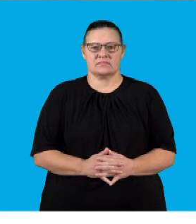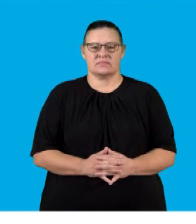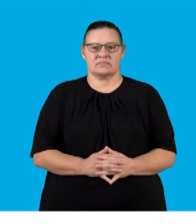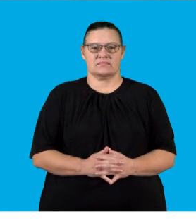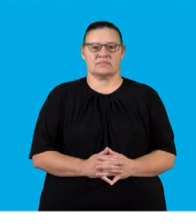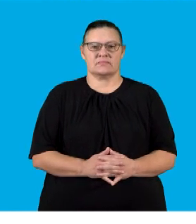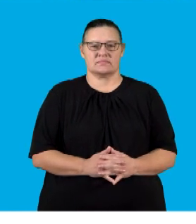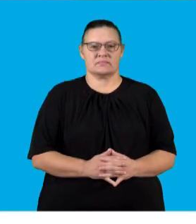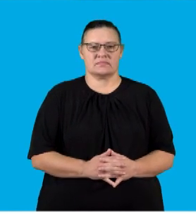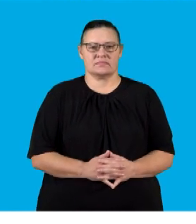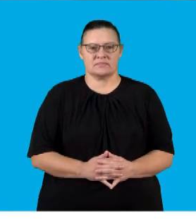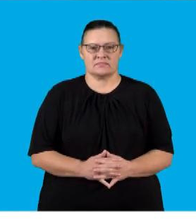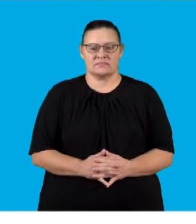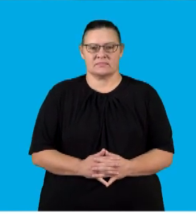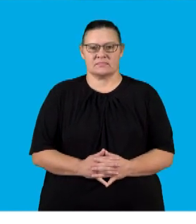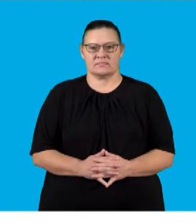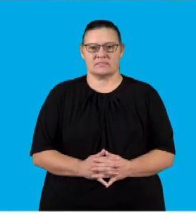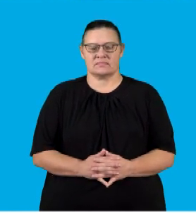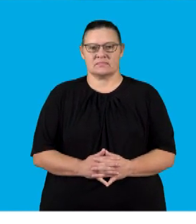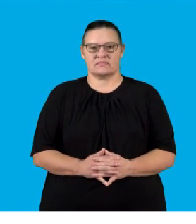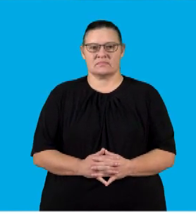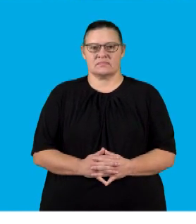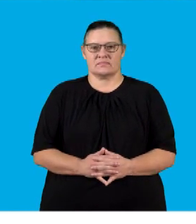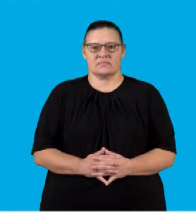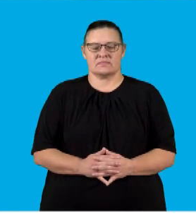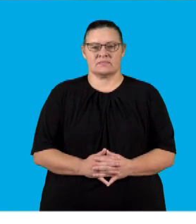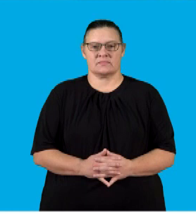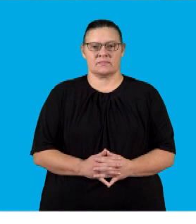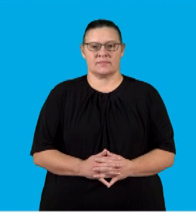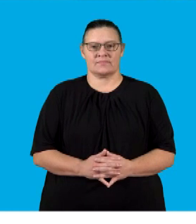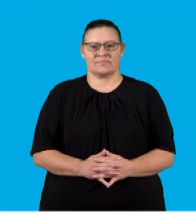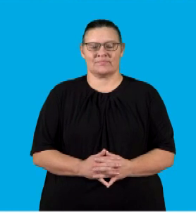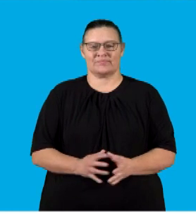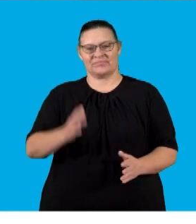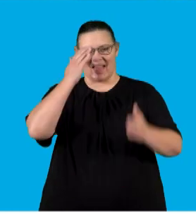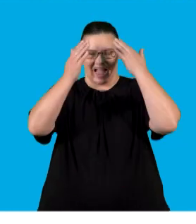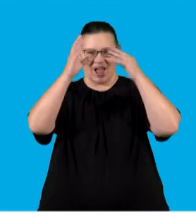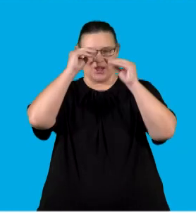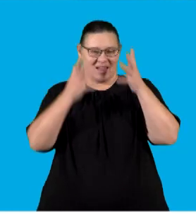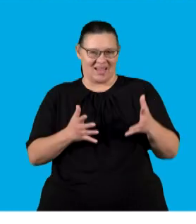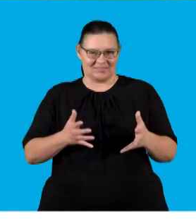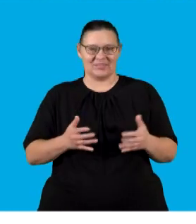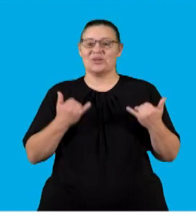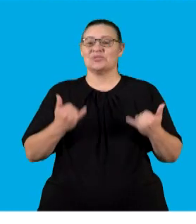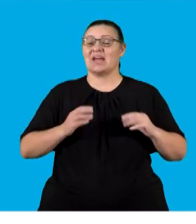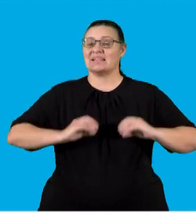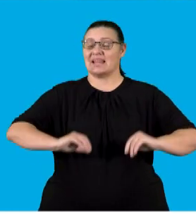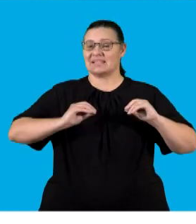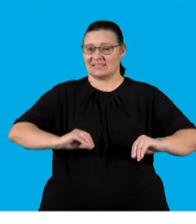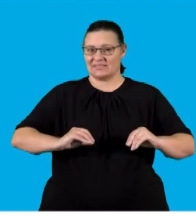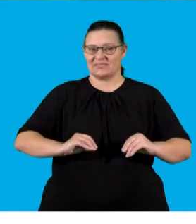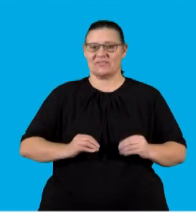Hello learners, and welcome to today's lesson of numeric patterns, where we are going to be focusing on those practice and